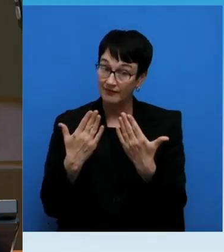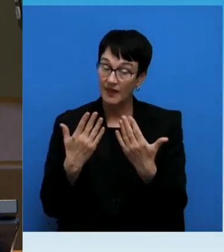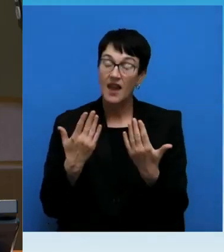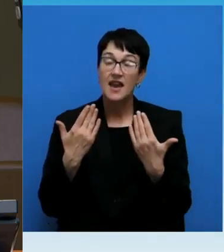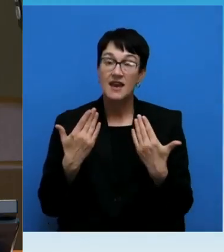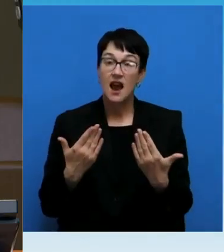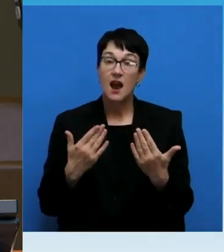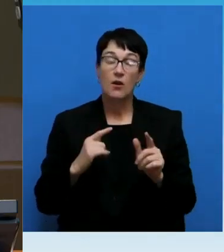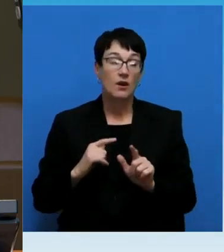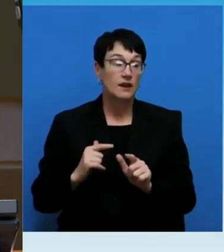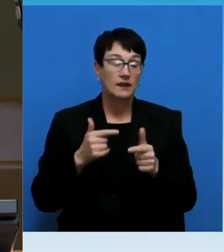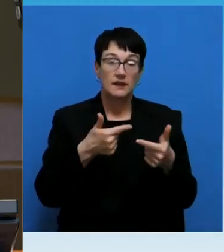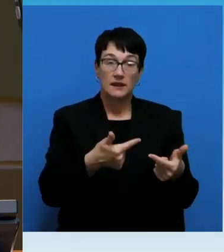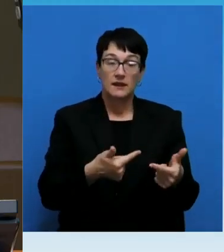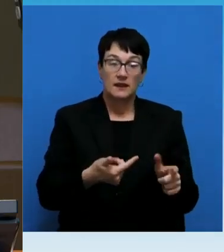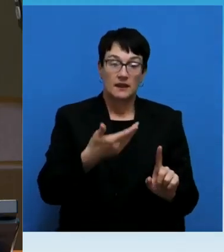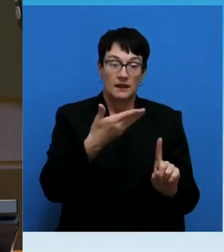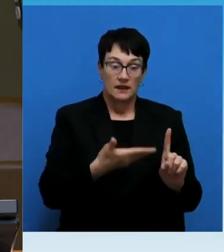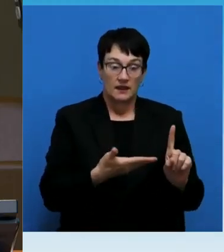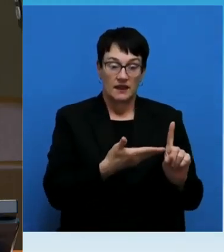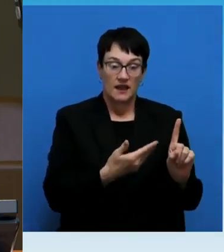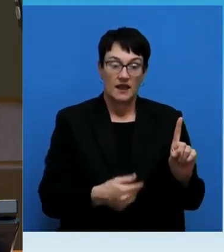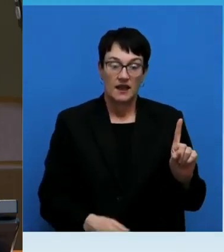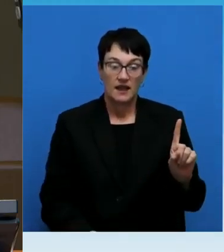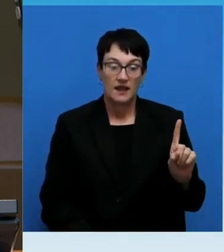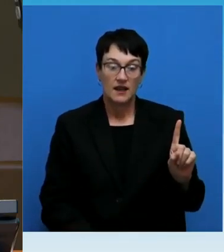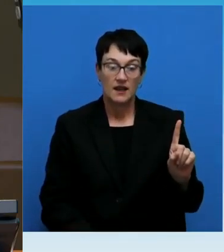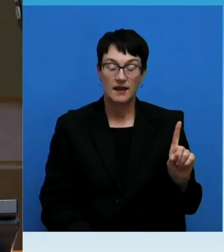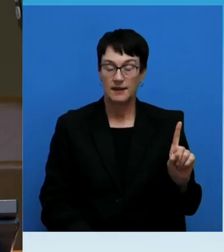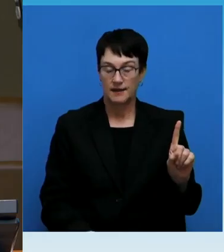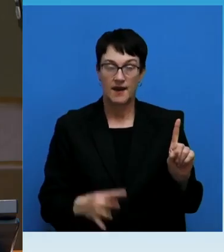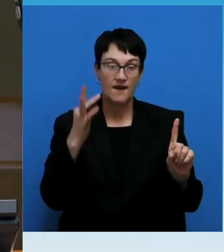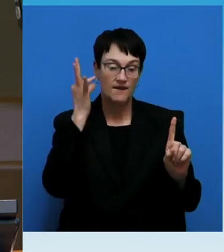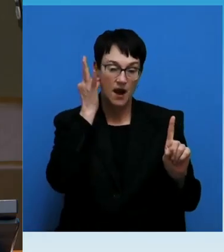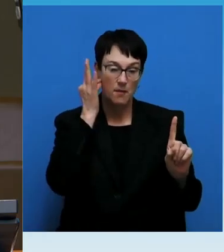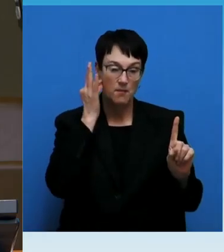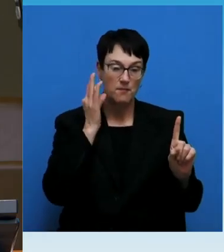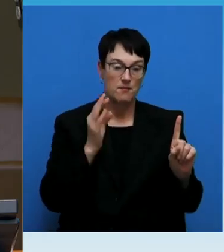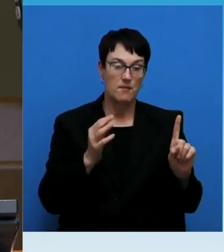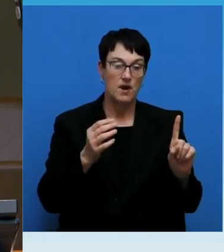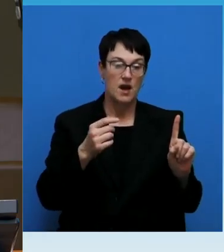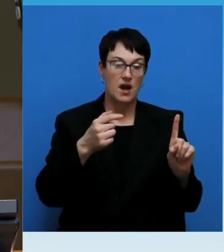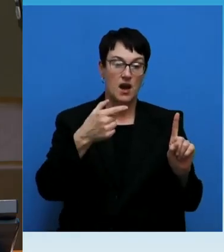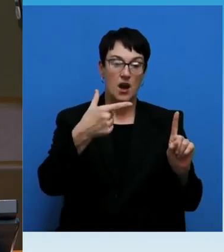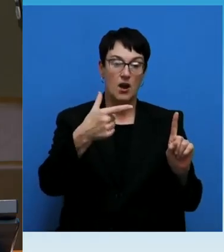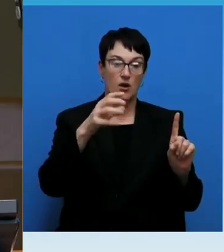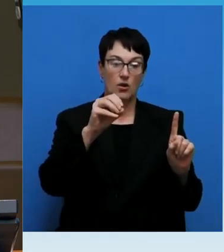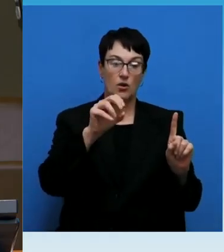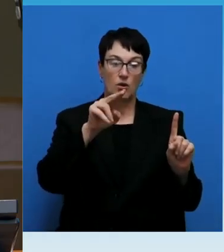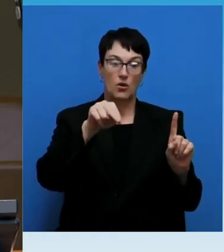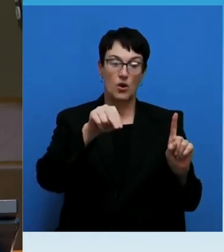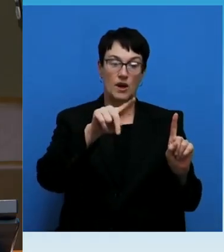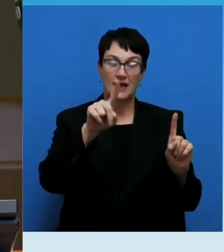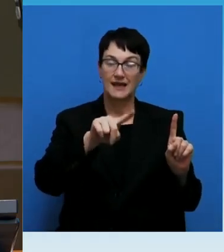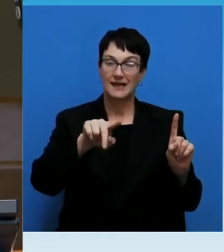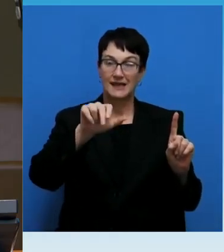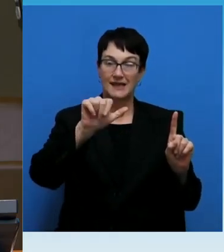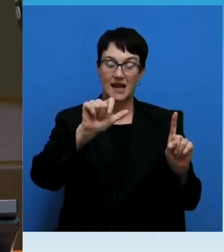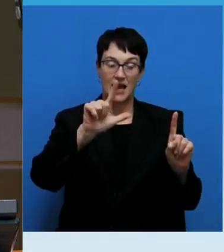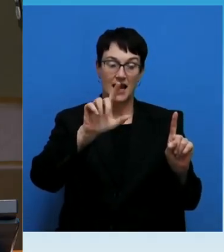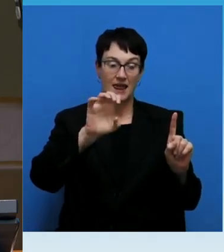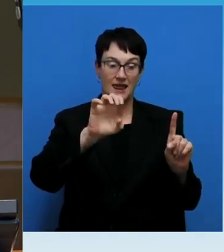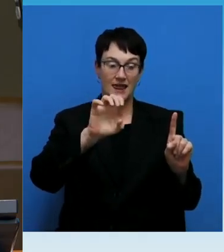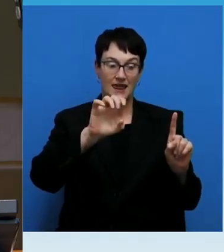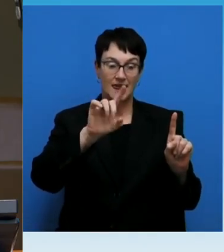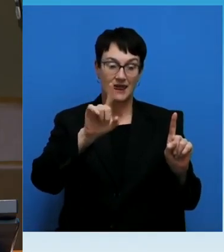to Ms. Biblia González Ulate, Executive Director of the National Council for Persons with Disabilities of